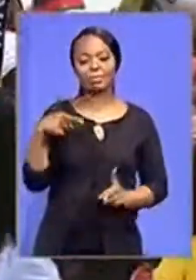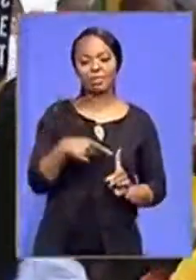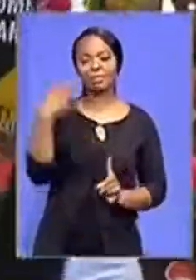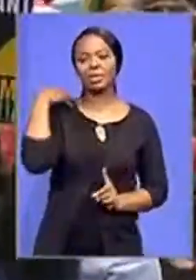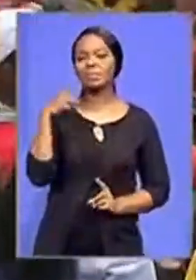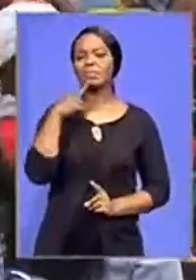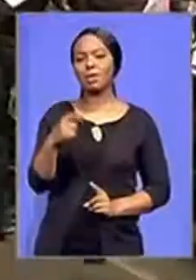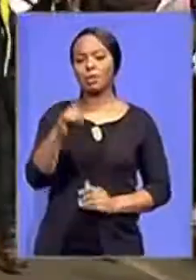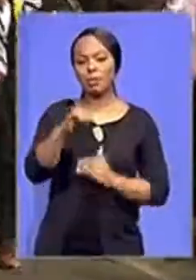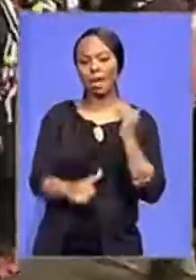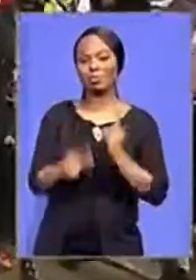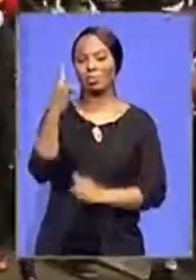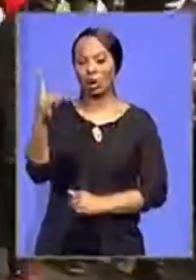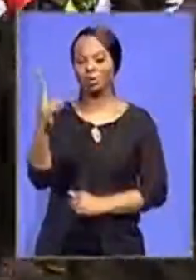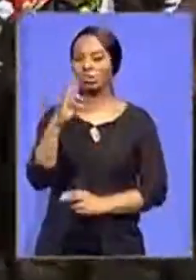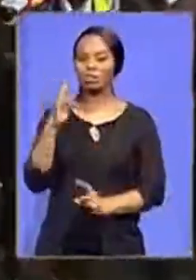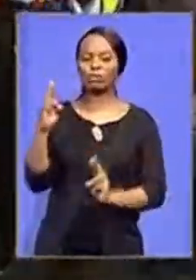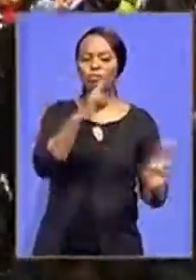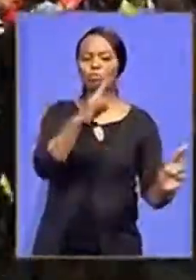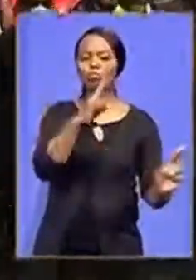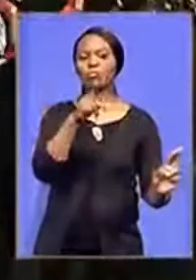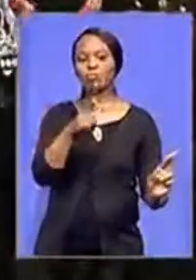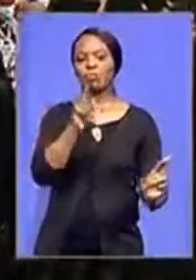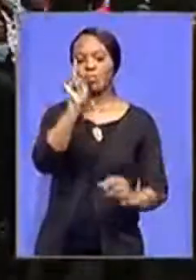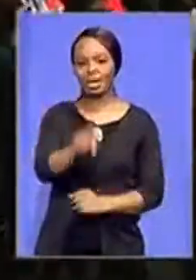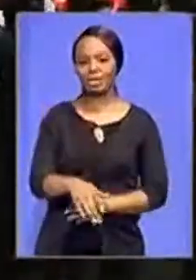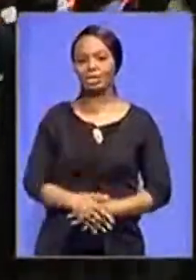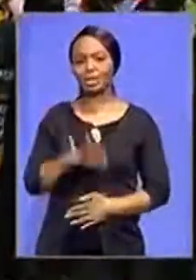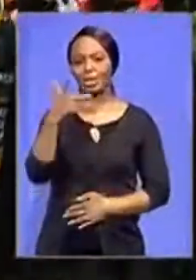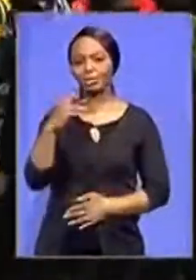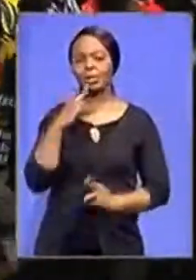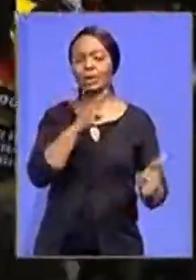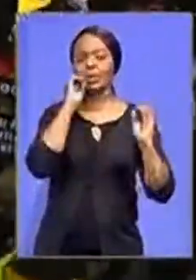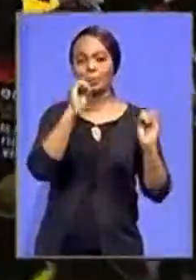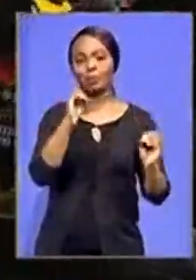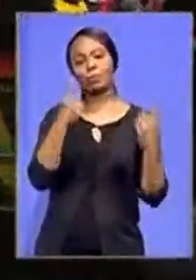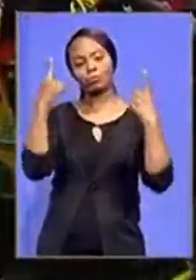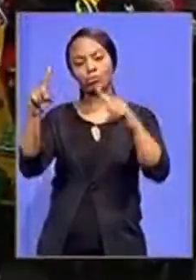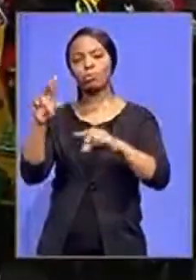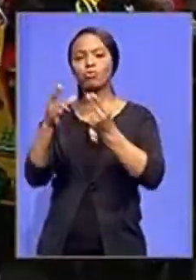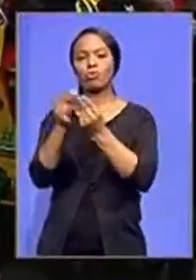nako ya kgwedi go arabela dilo tša bona go seng bjalo ba ya go tšhela presidente ka megogo union buildings.